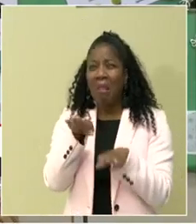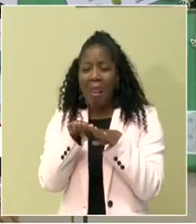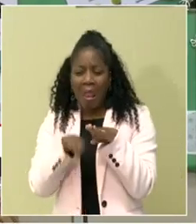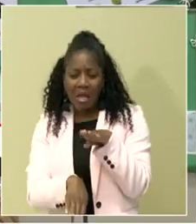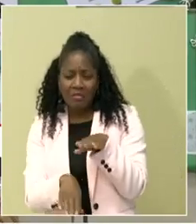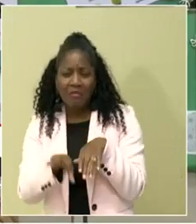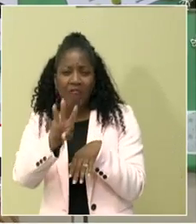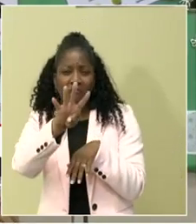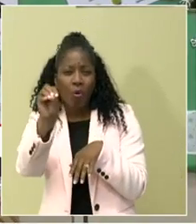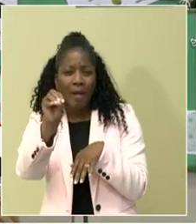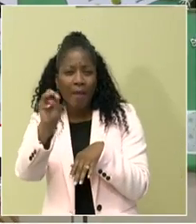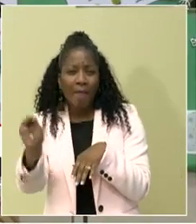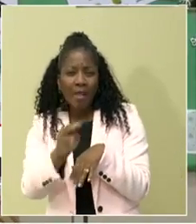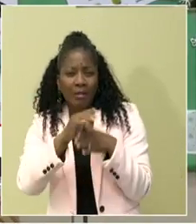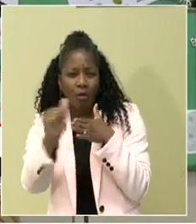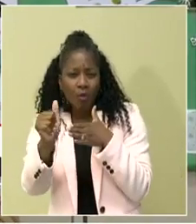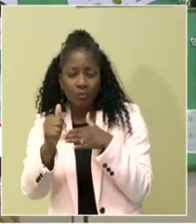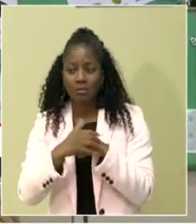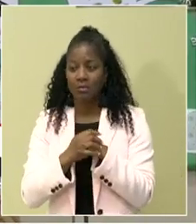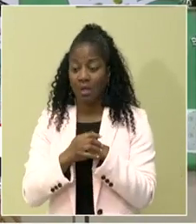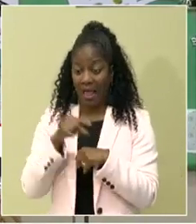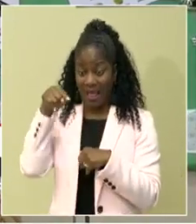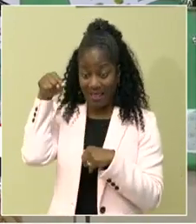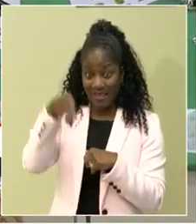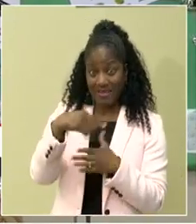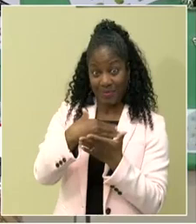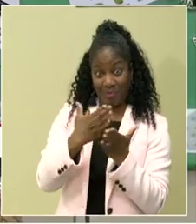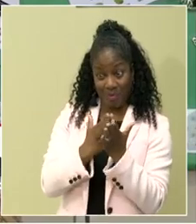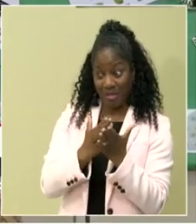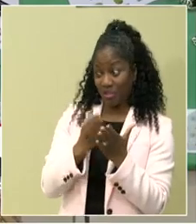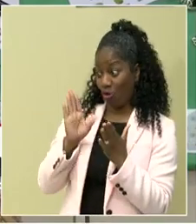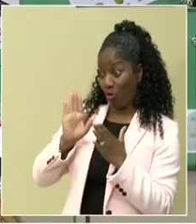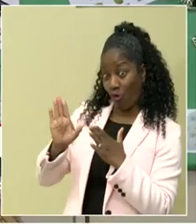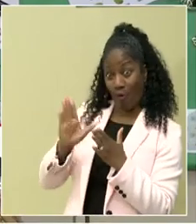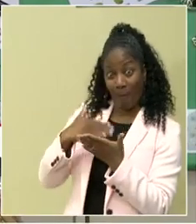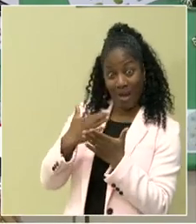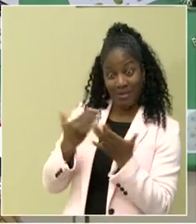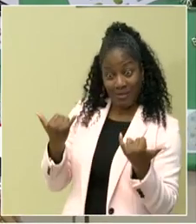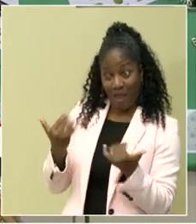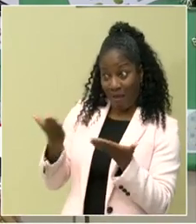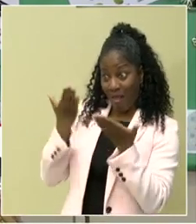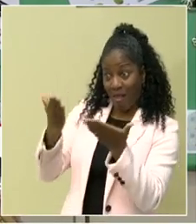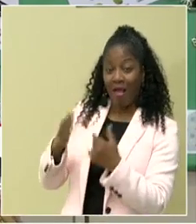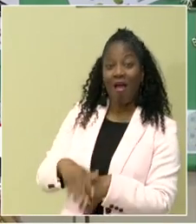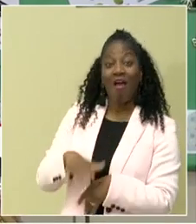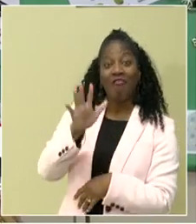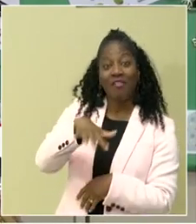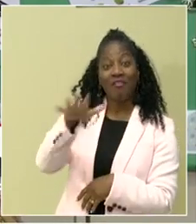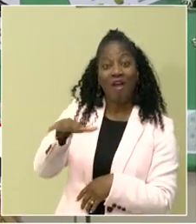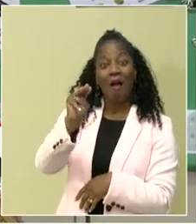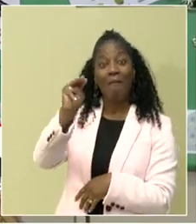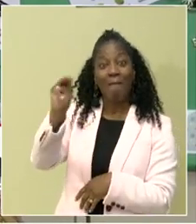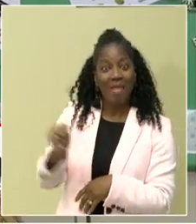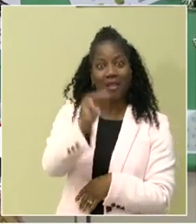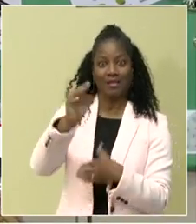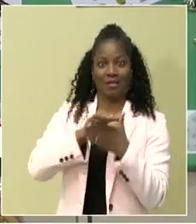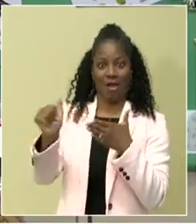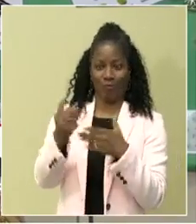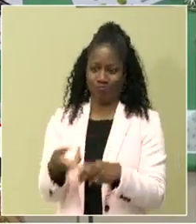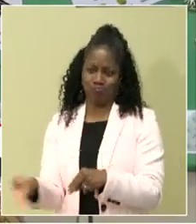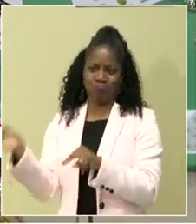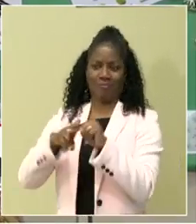million. This budget in FY23, Mayor's budget, is about $55 million.